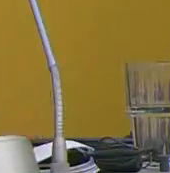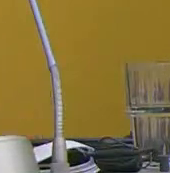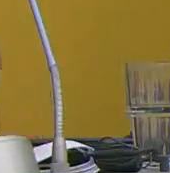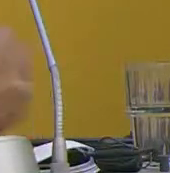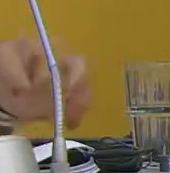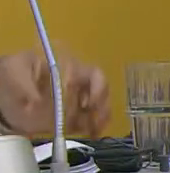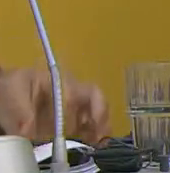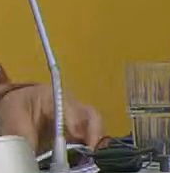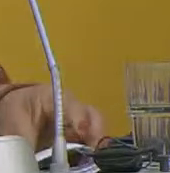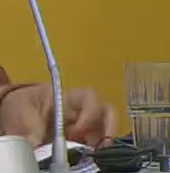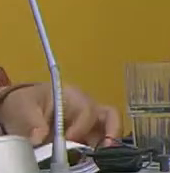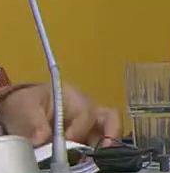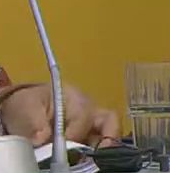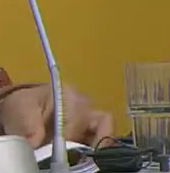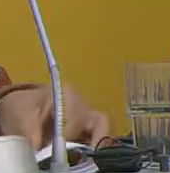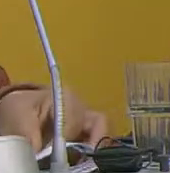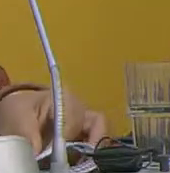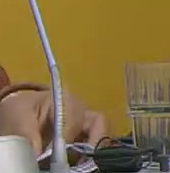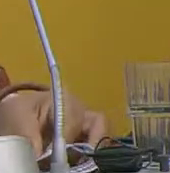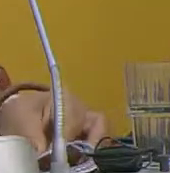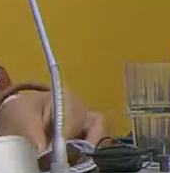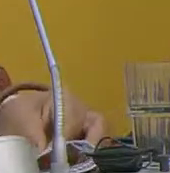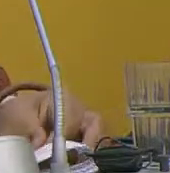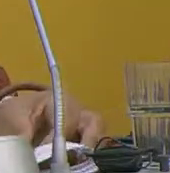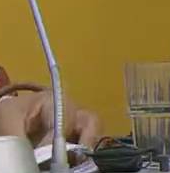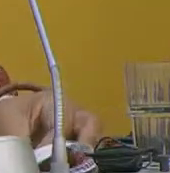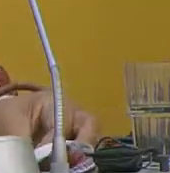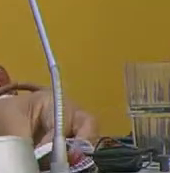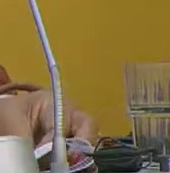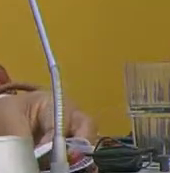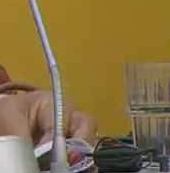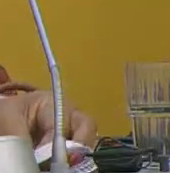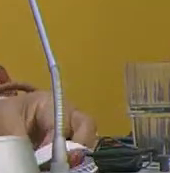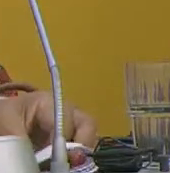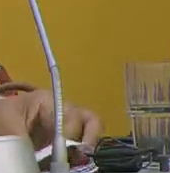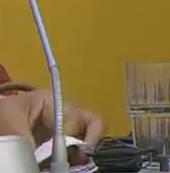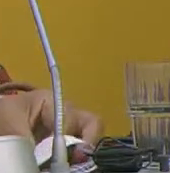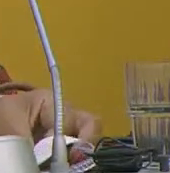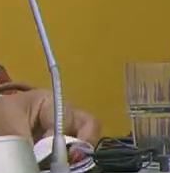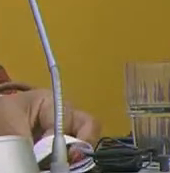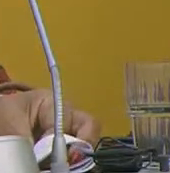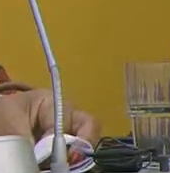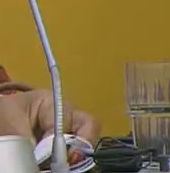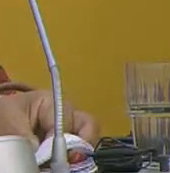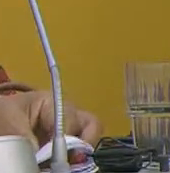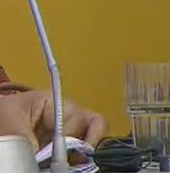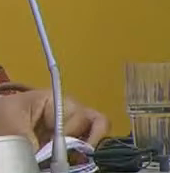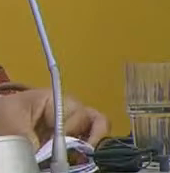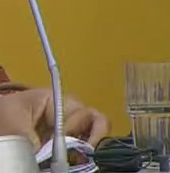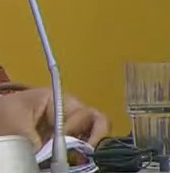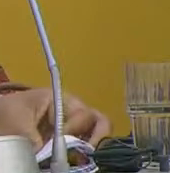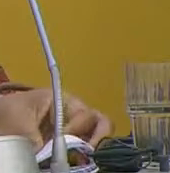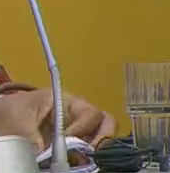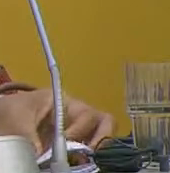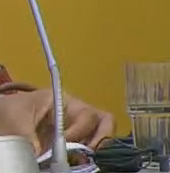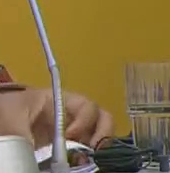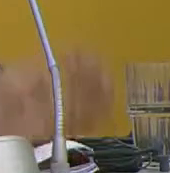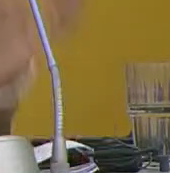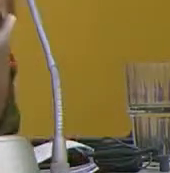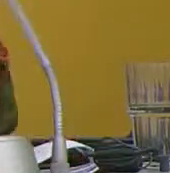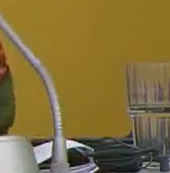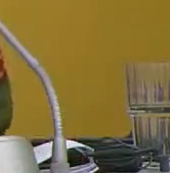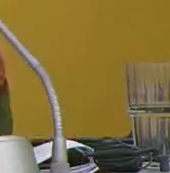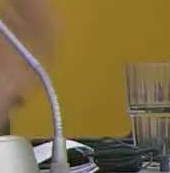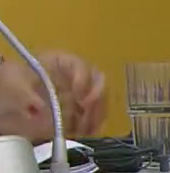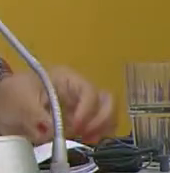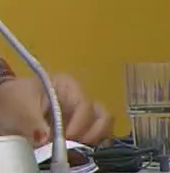knees, rolling blackouts. And so to really put a plaster on this sore is in itself, Mr. President, very